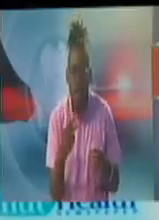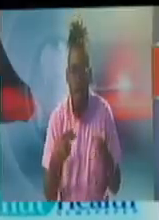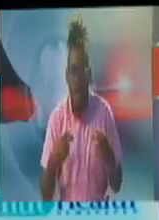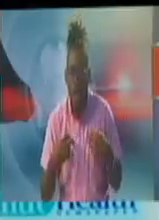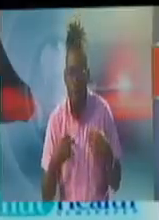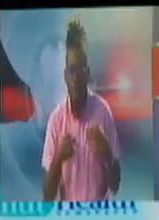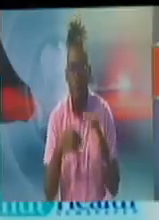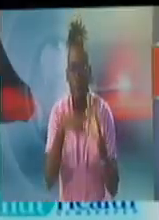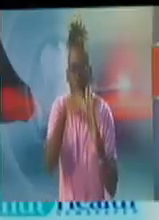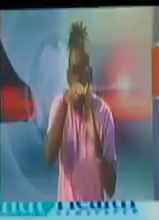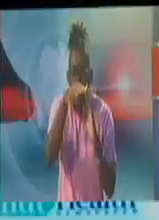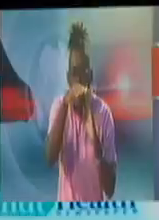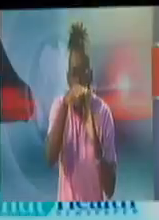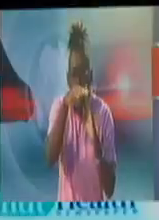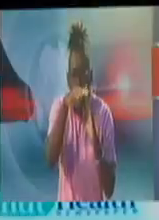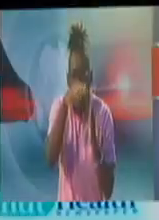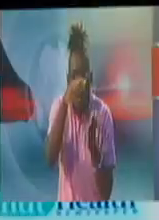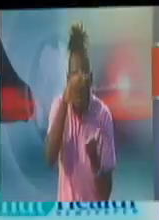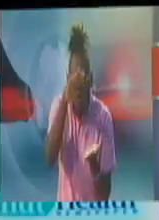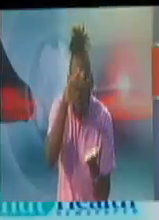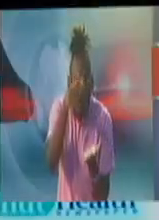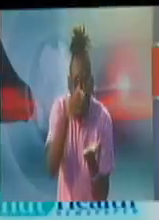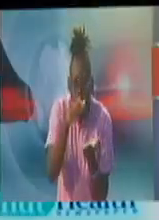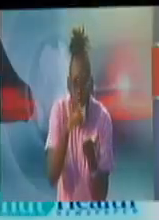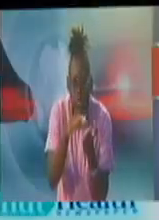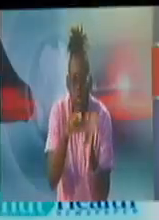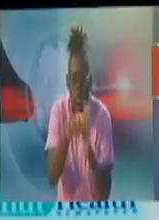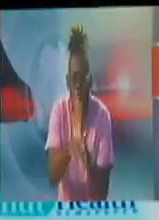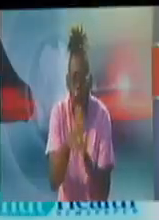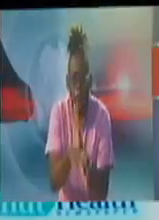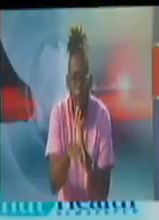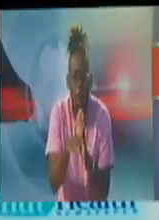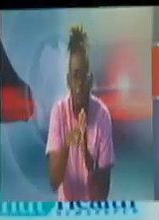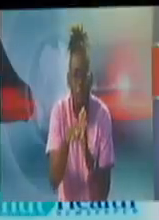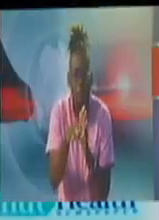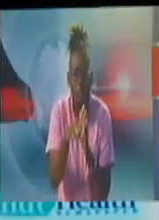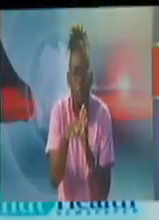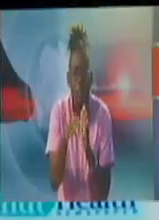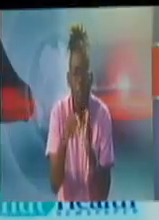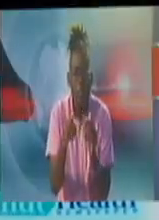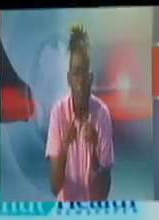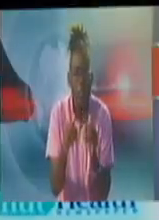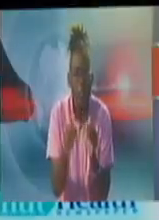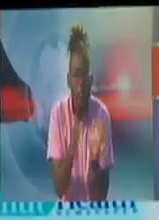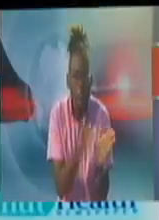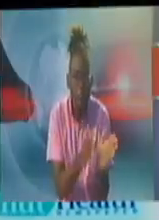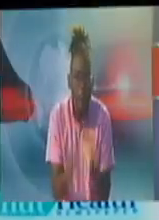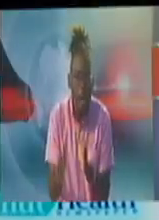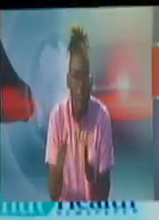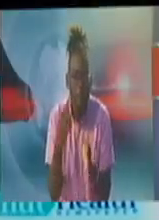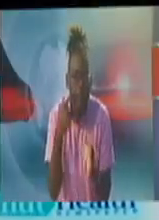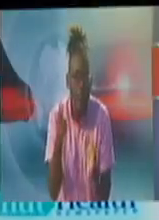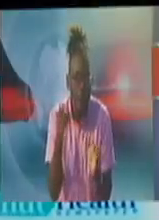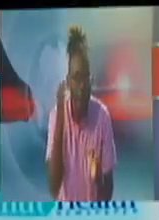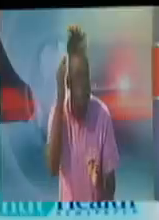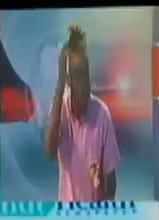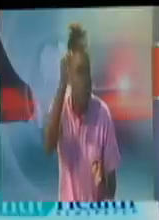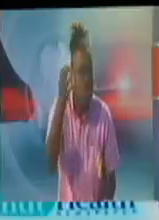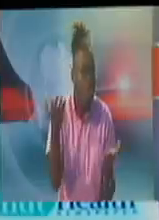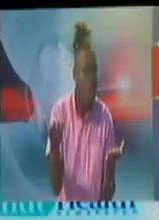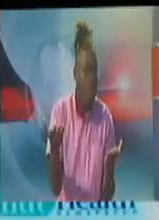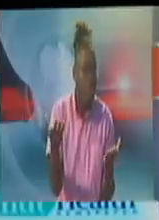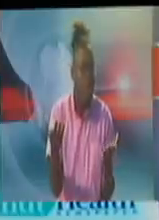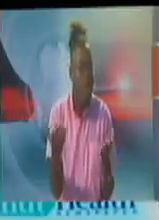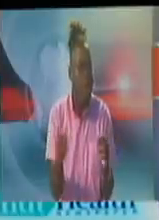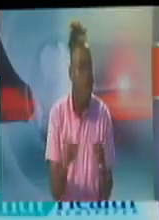serious national crime rate. Are there any plans for long-term implementation of some of the social constraint measures